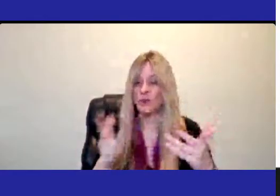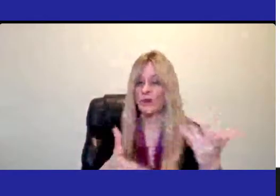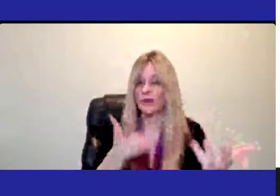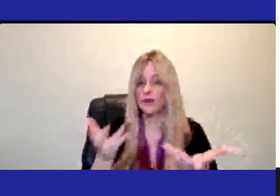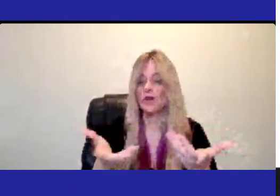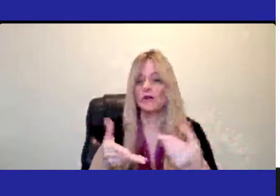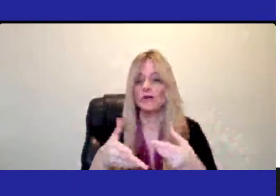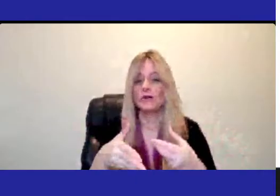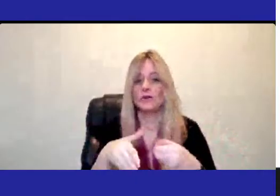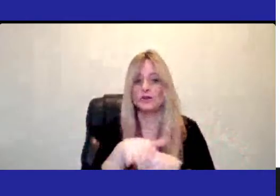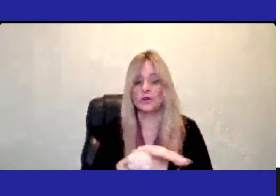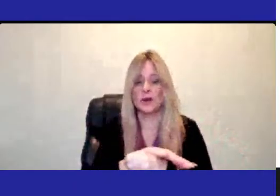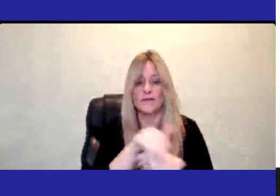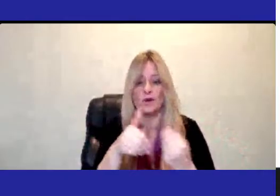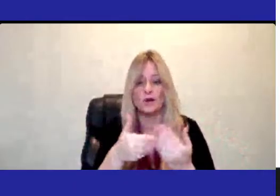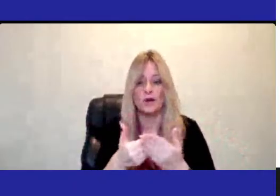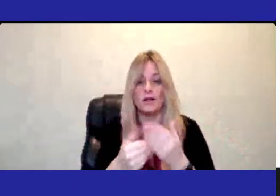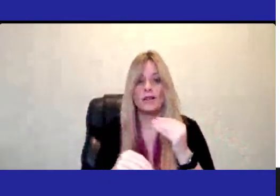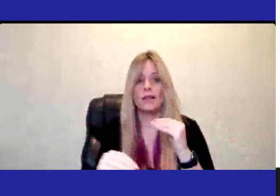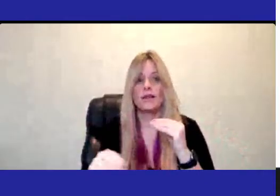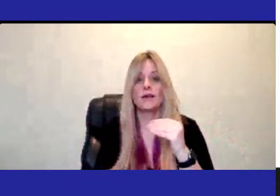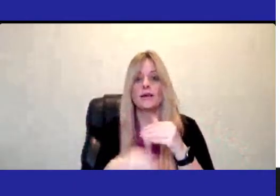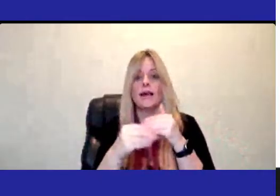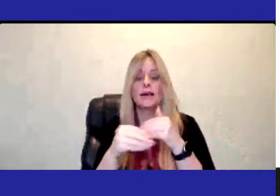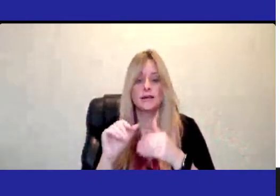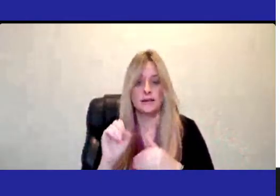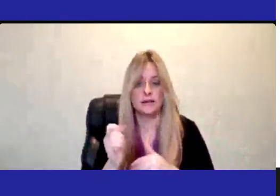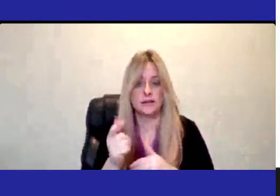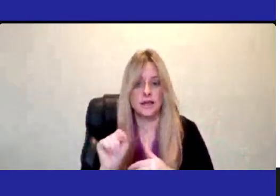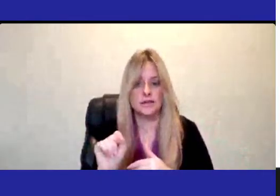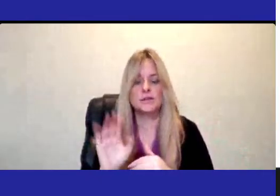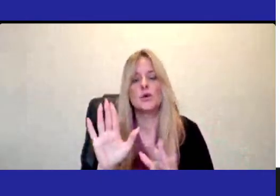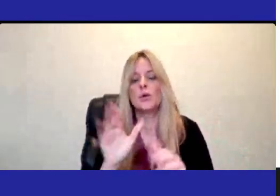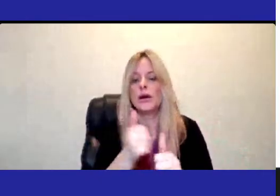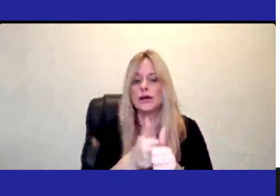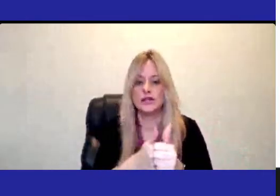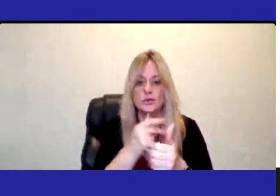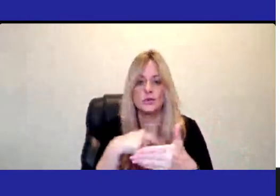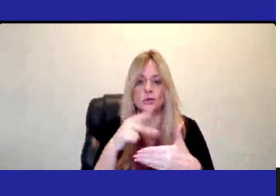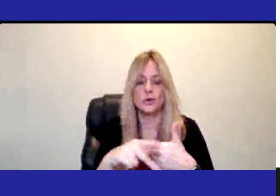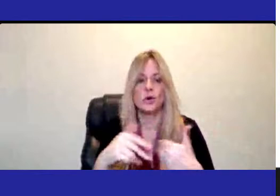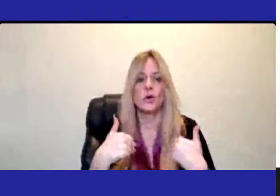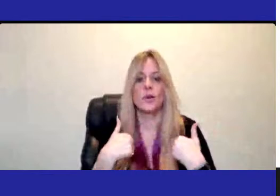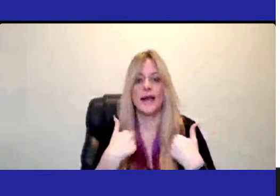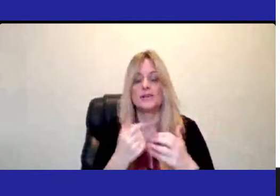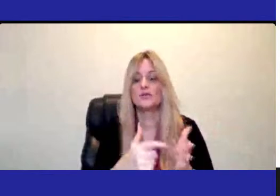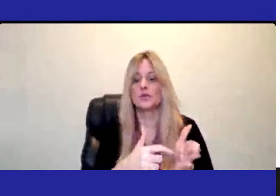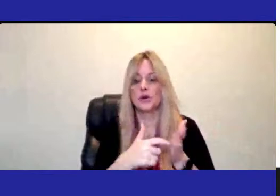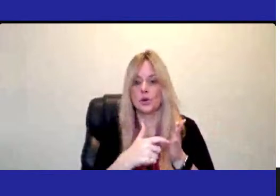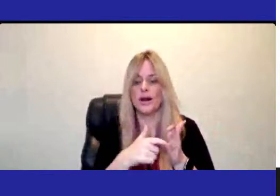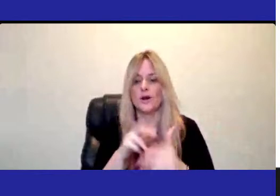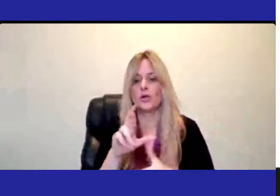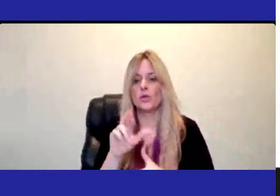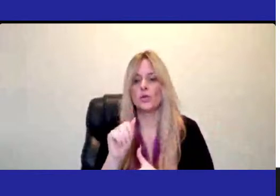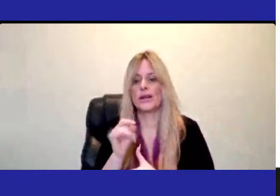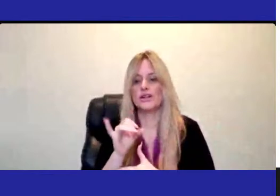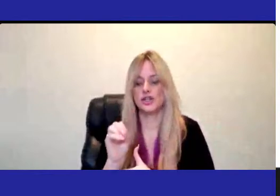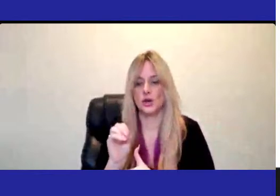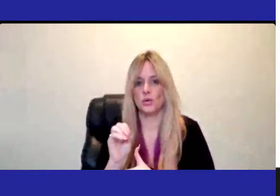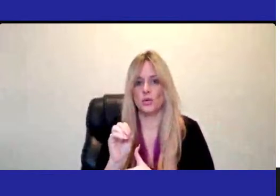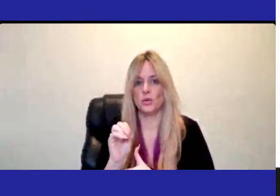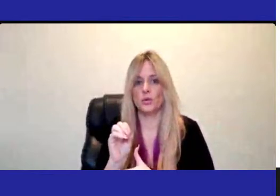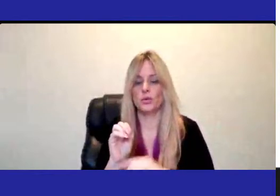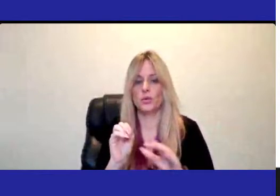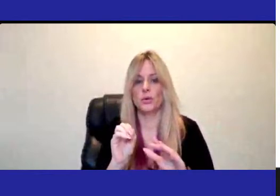accommodate the additional slots? So every program has its required ratios of faculty to